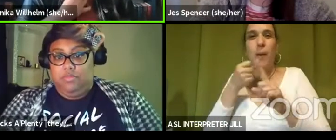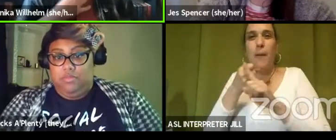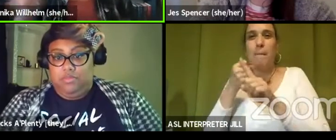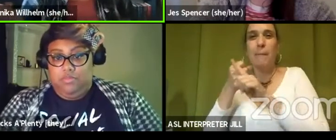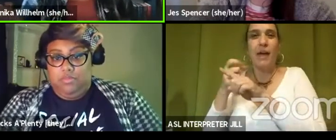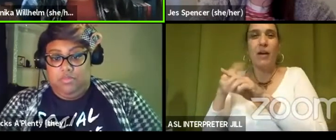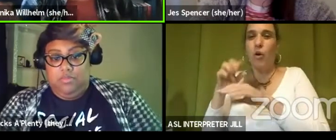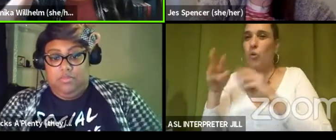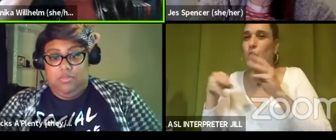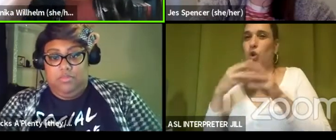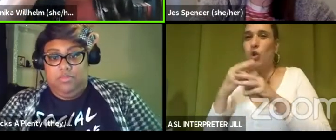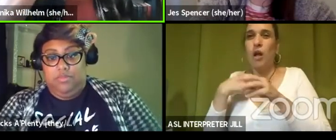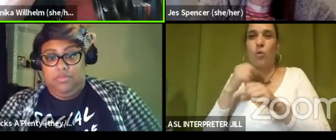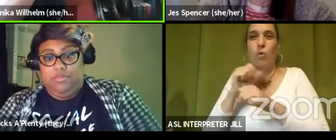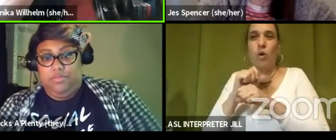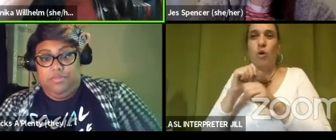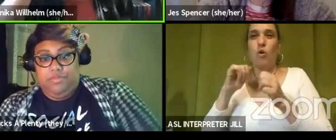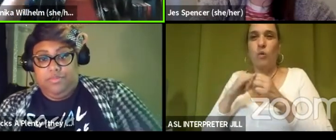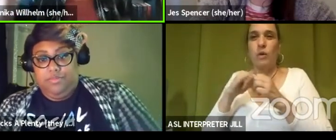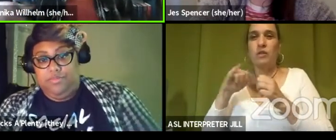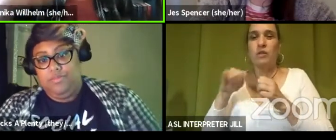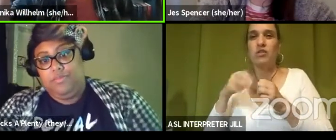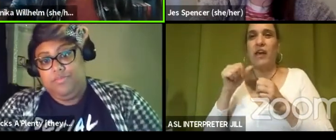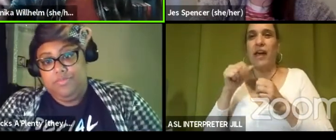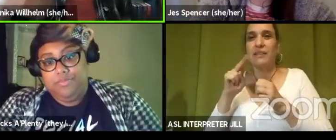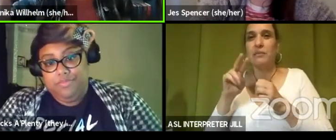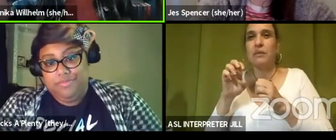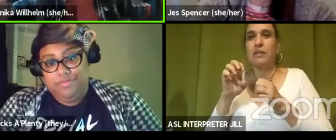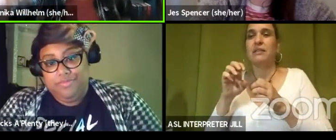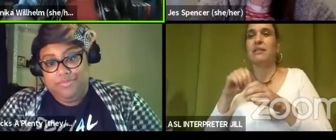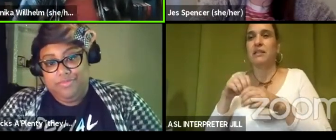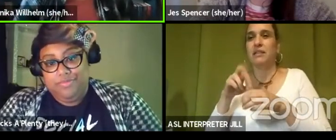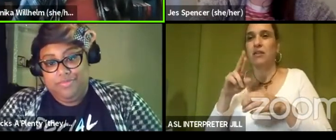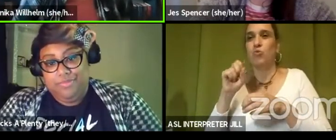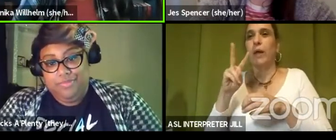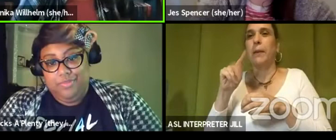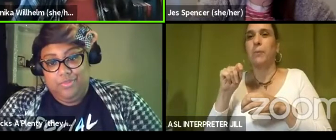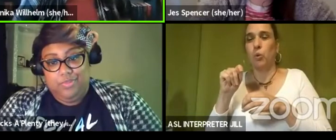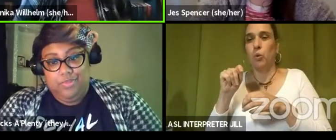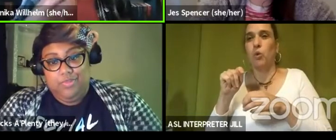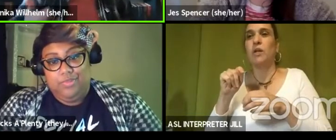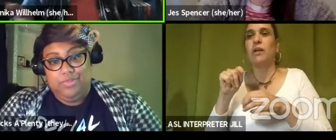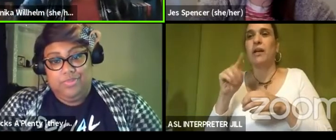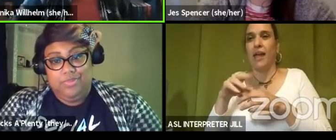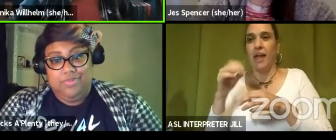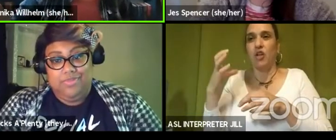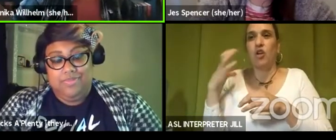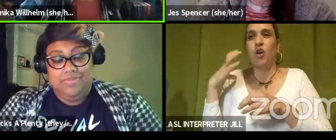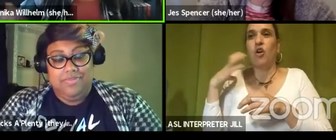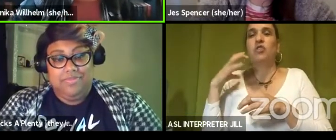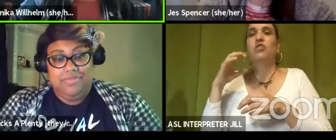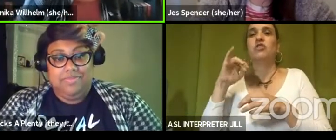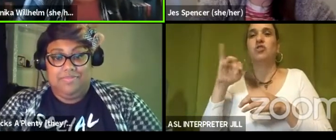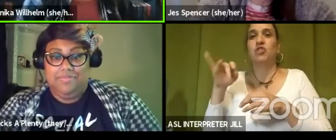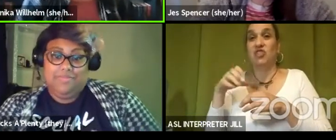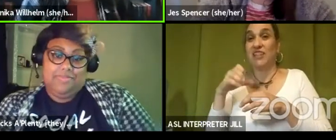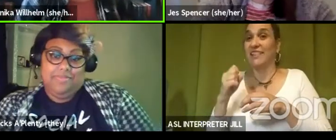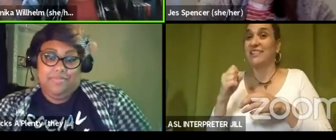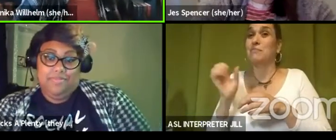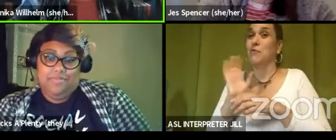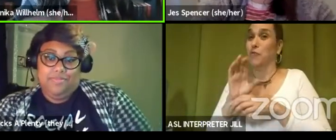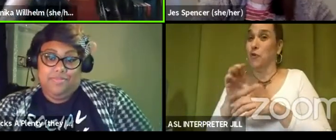world. I've worked with Jasmine both within Reboot and then just with them in coaching. Jess has been subjected to one of my trainings.